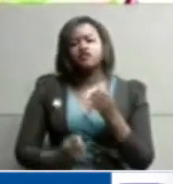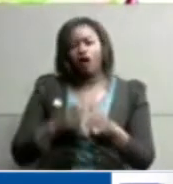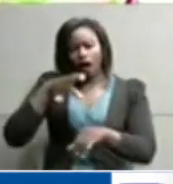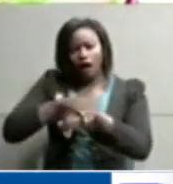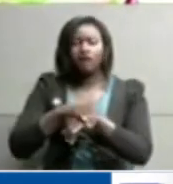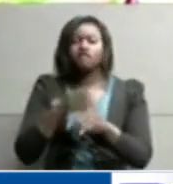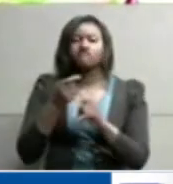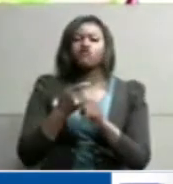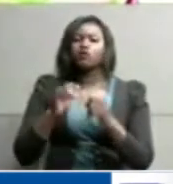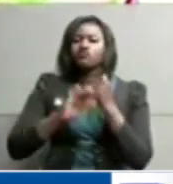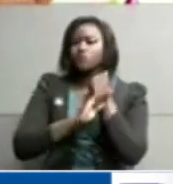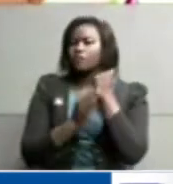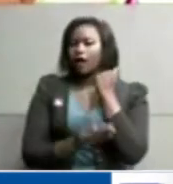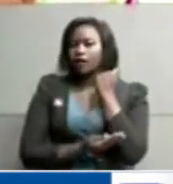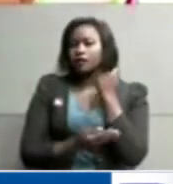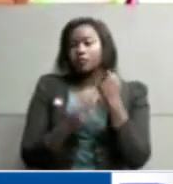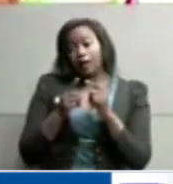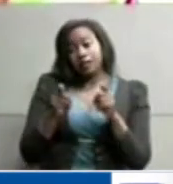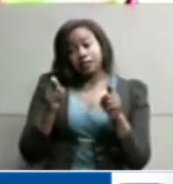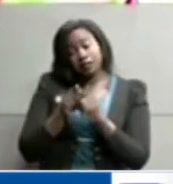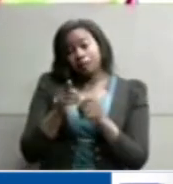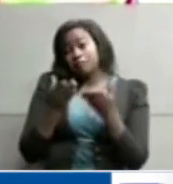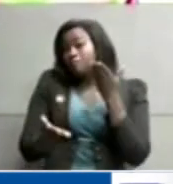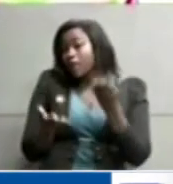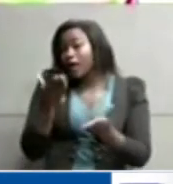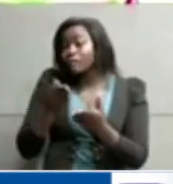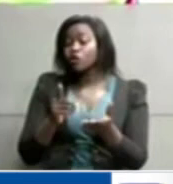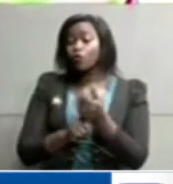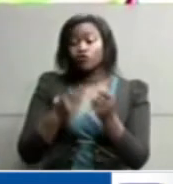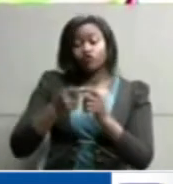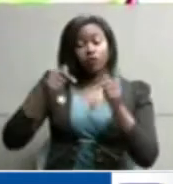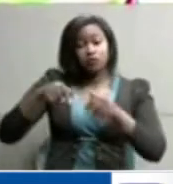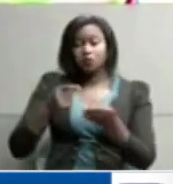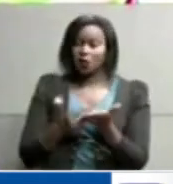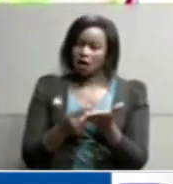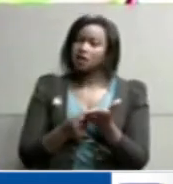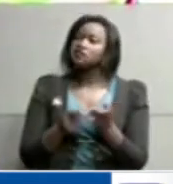although they have not yet ruled the other one out completely.